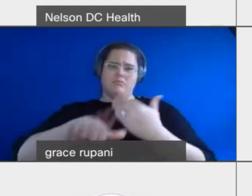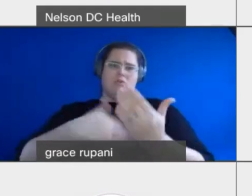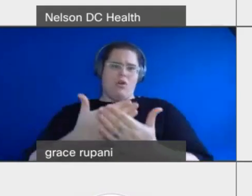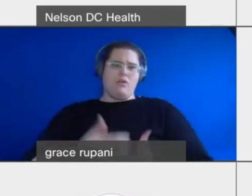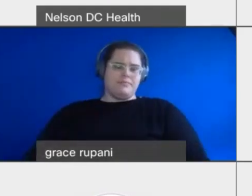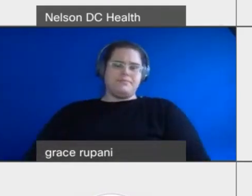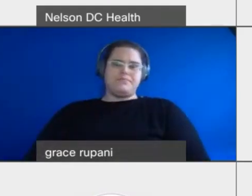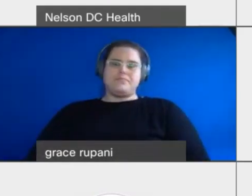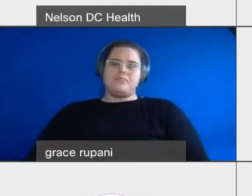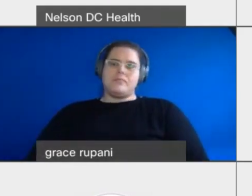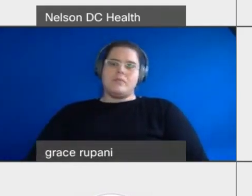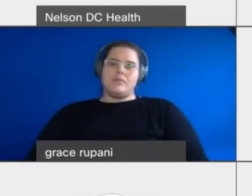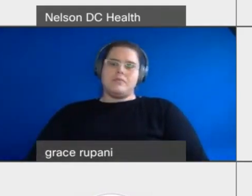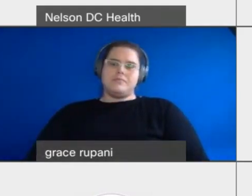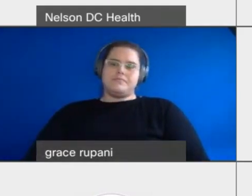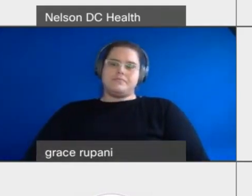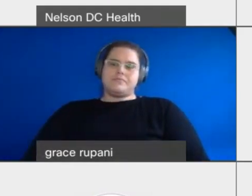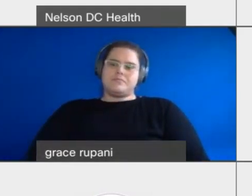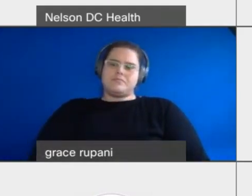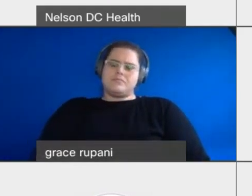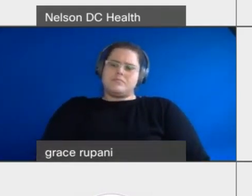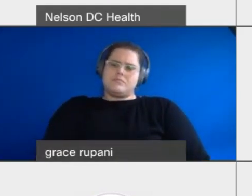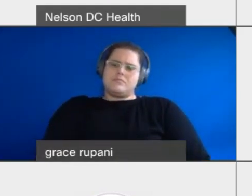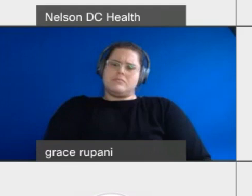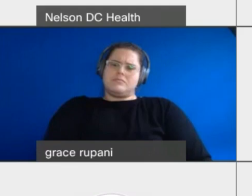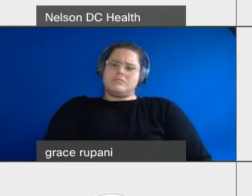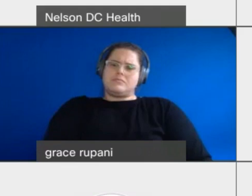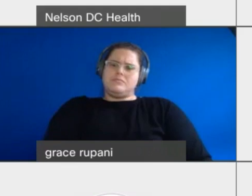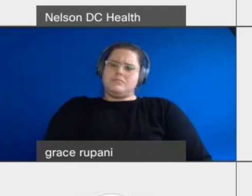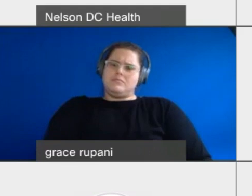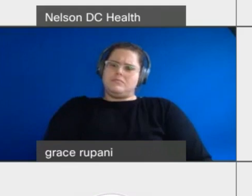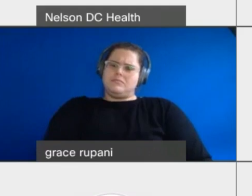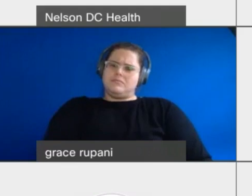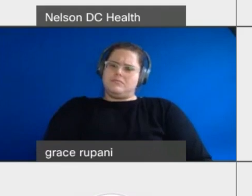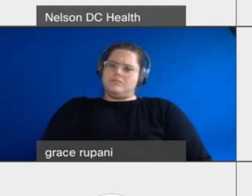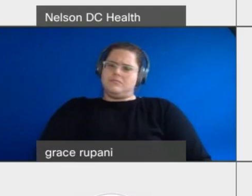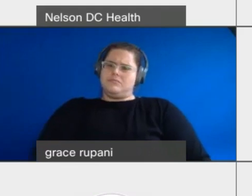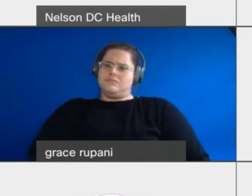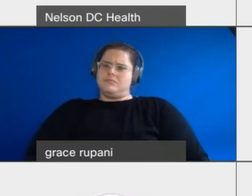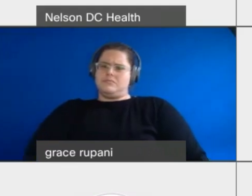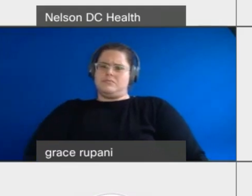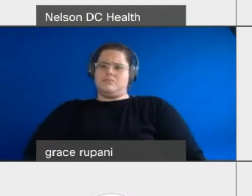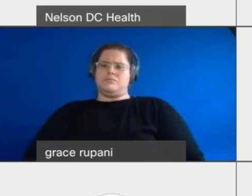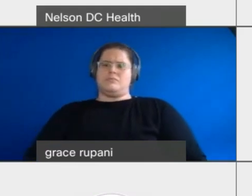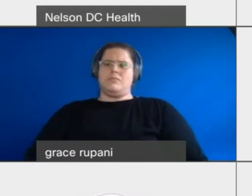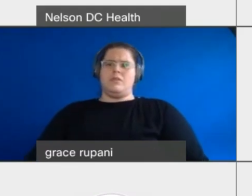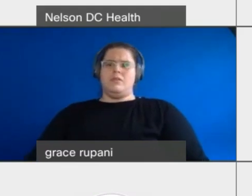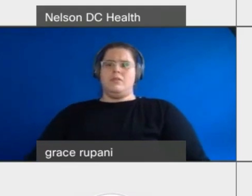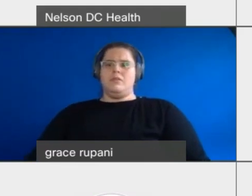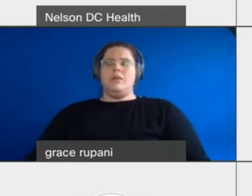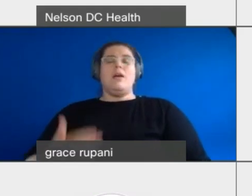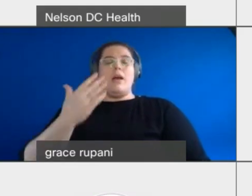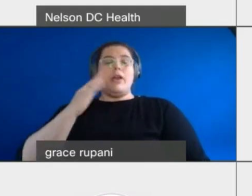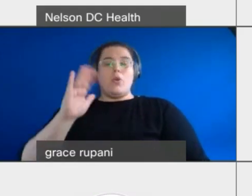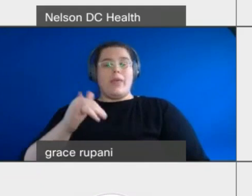There's a question here, which I'm going to sort of punt to people who are here because I know a lot of folks here have gotten the vaccine. So